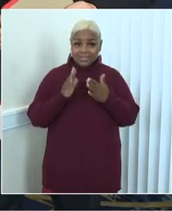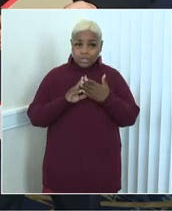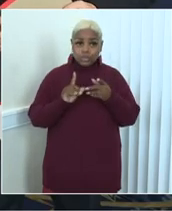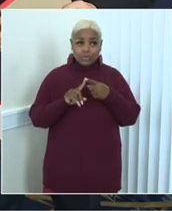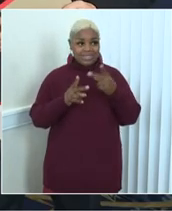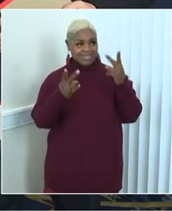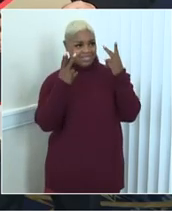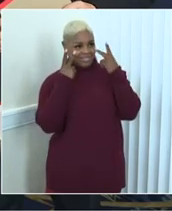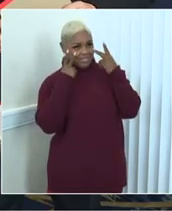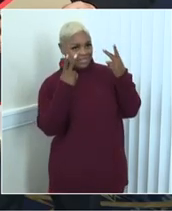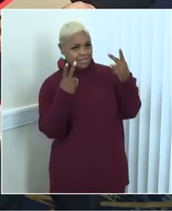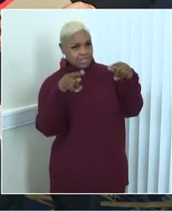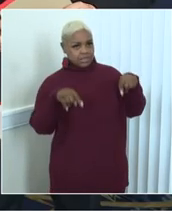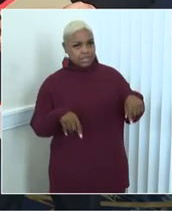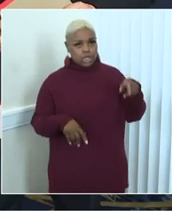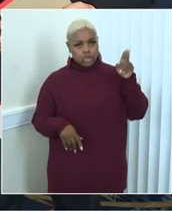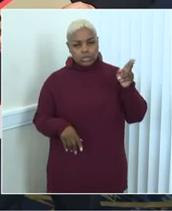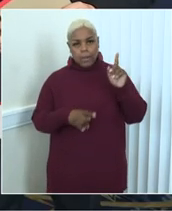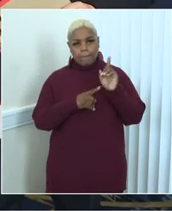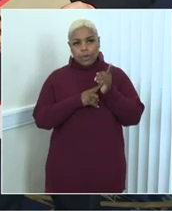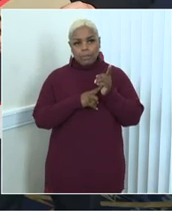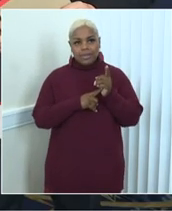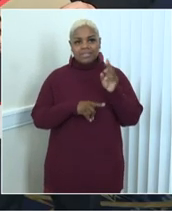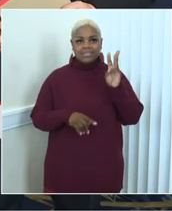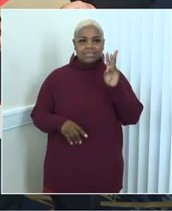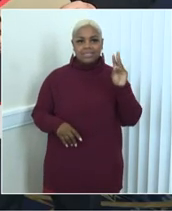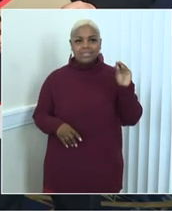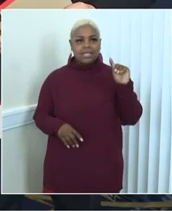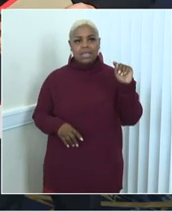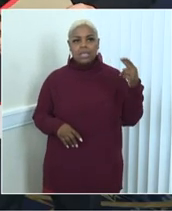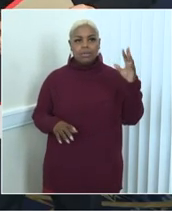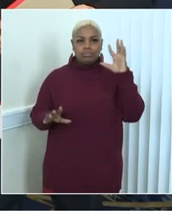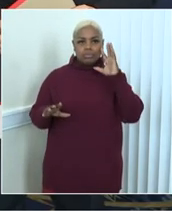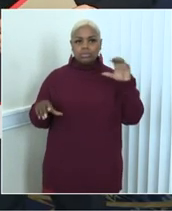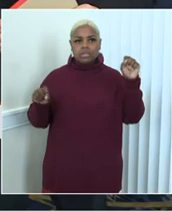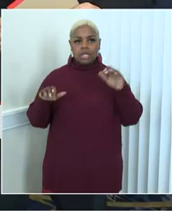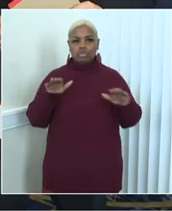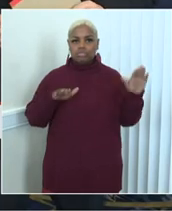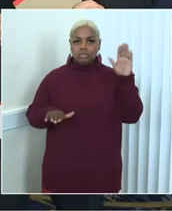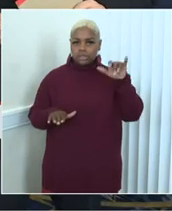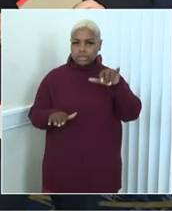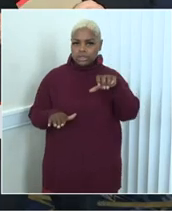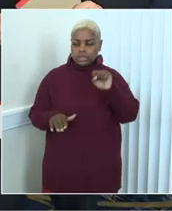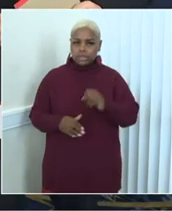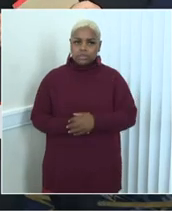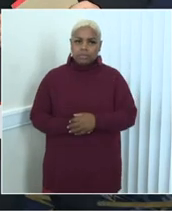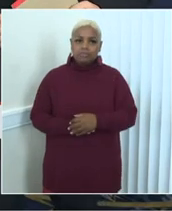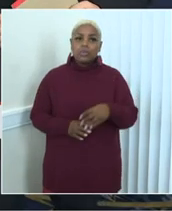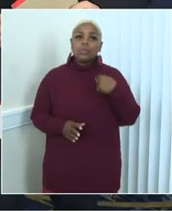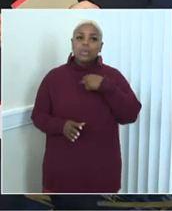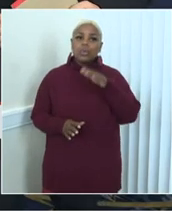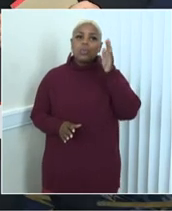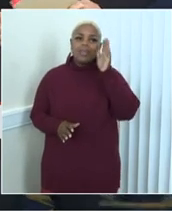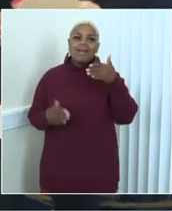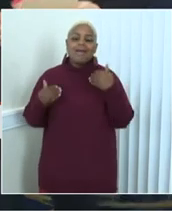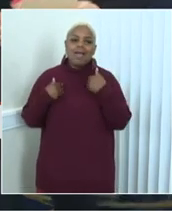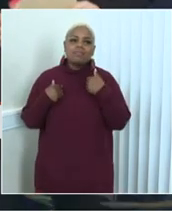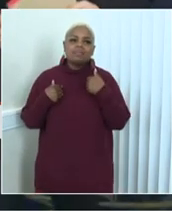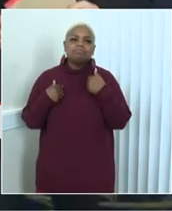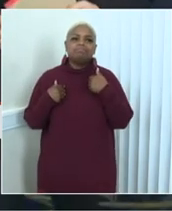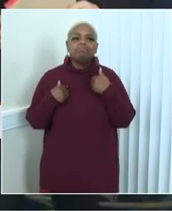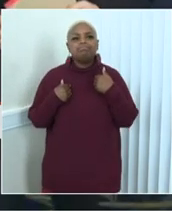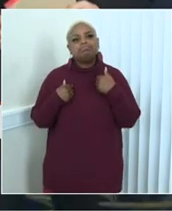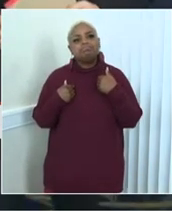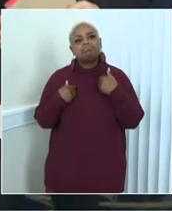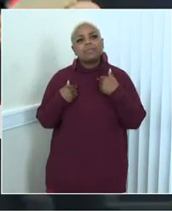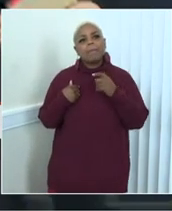this historic moment of the 60th presidential inauguration. The magnetometers will be open for individuals to come